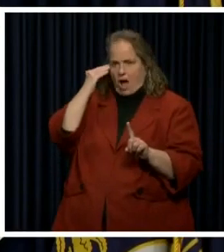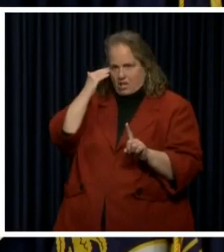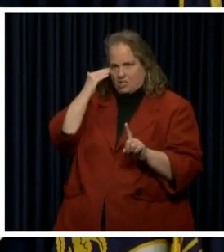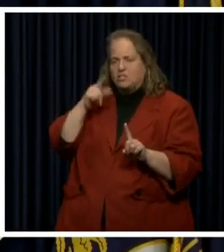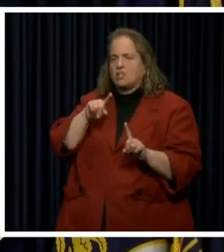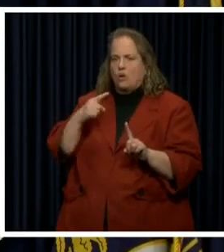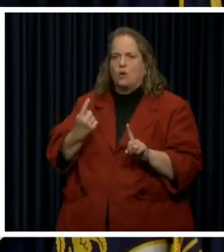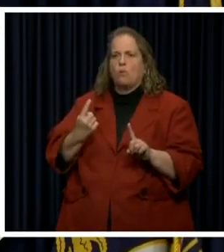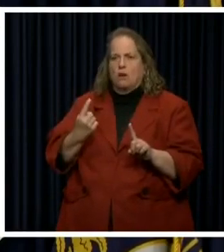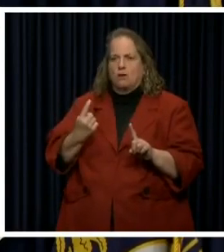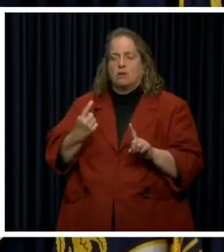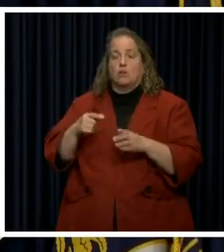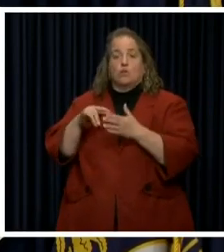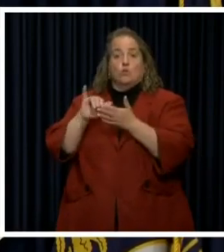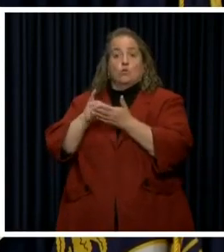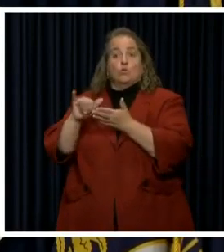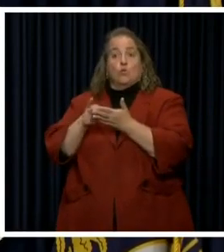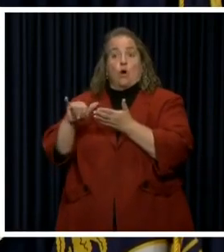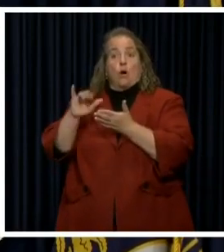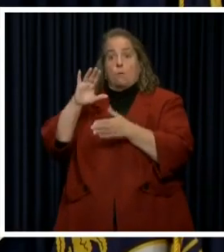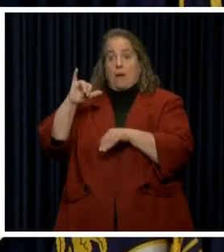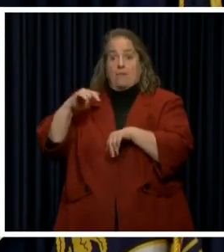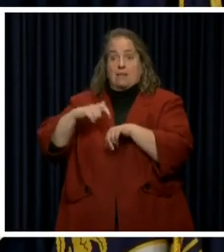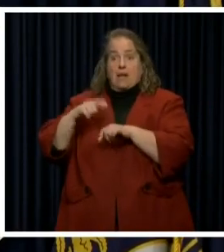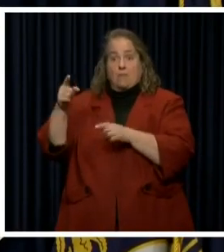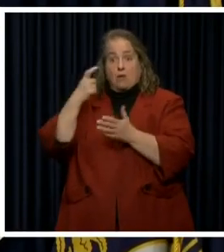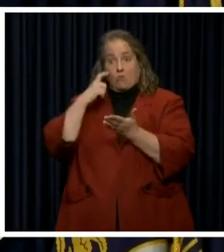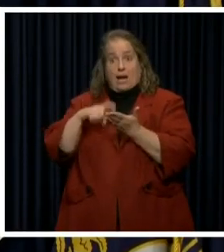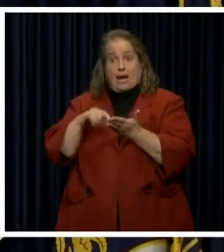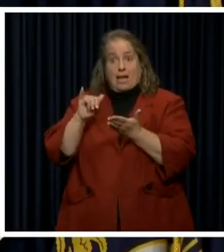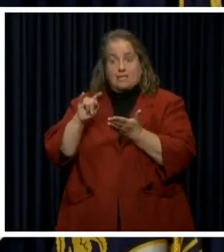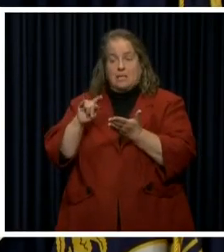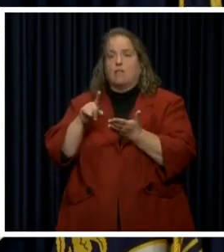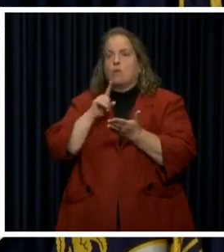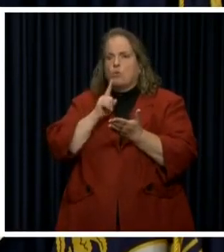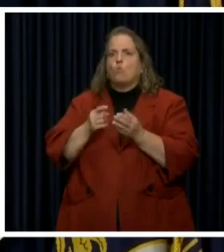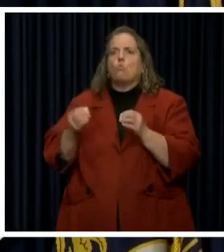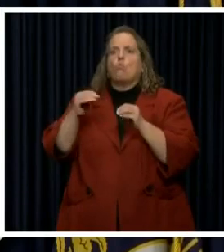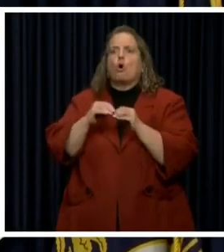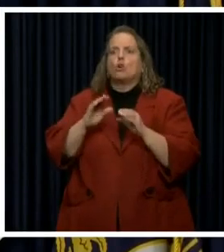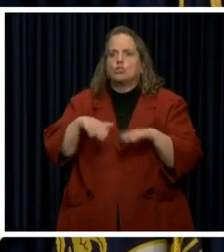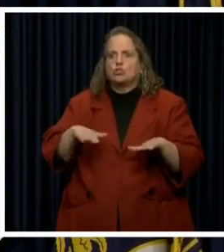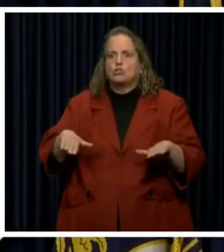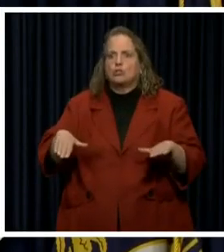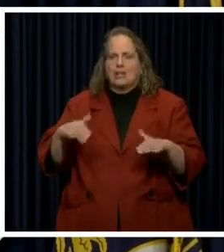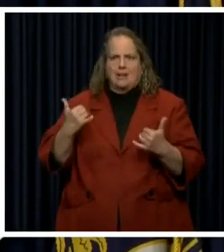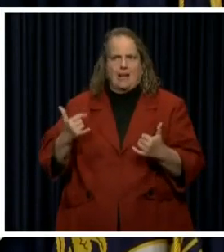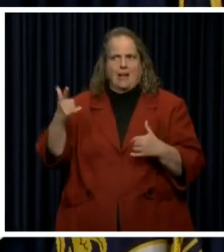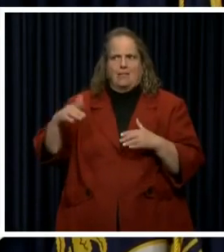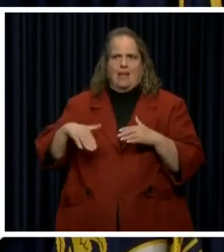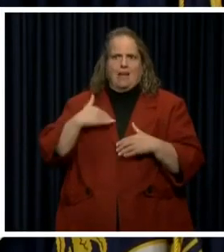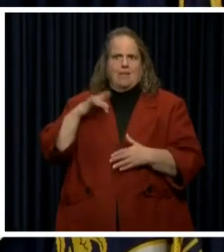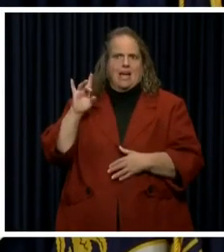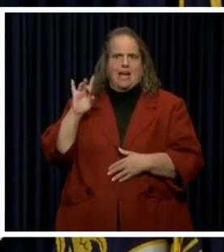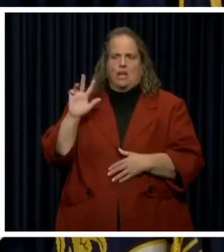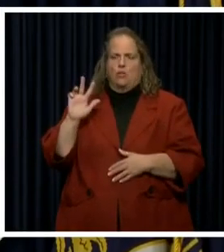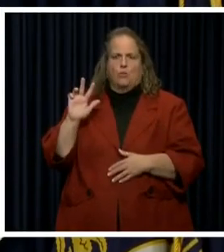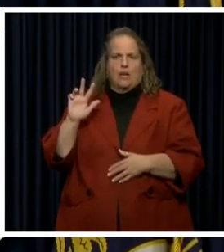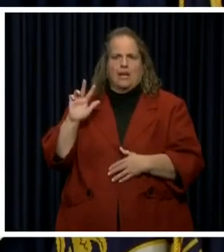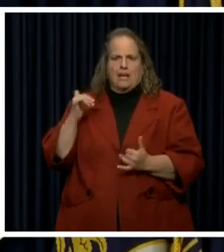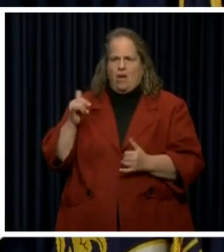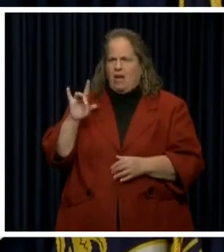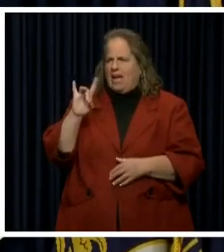know, in New York, by the time they recognized this, there were more children. I think they're now up to 83 they're looking